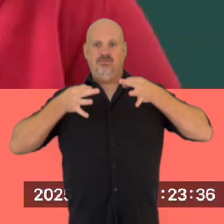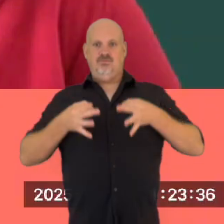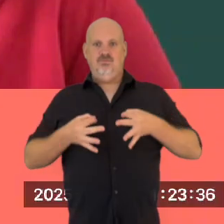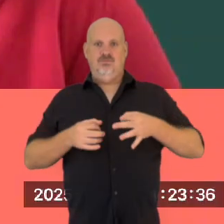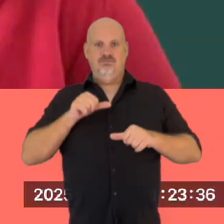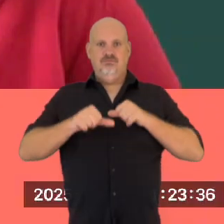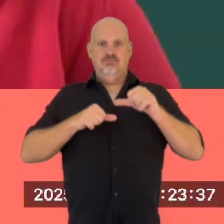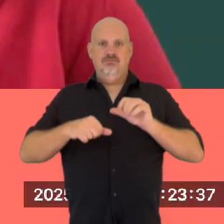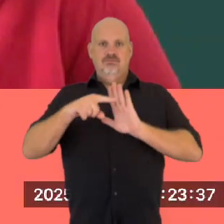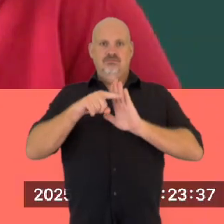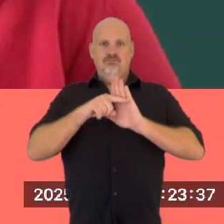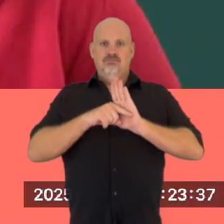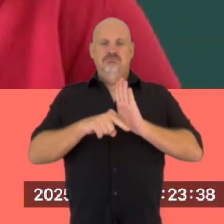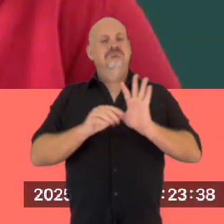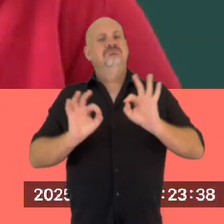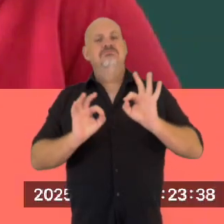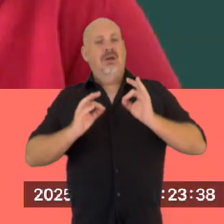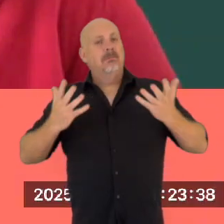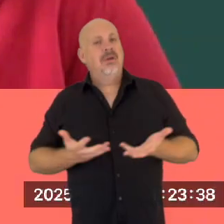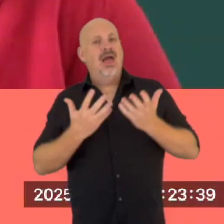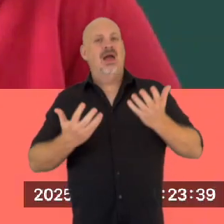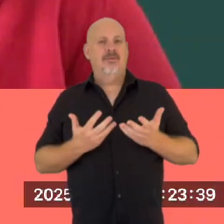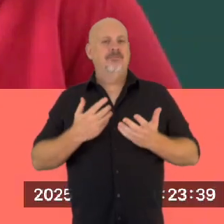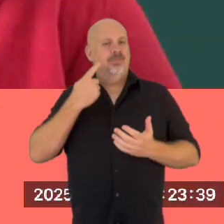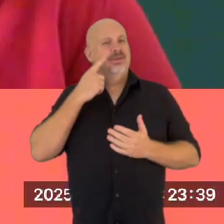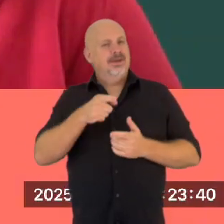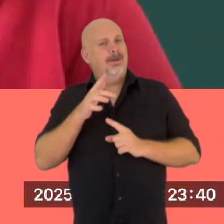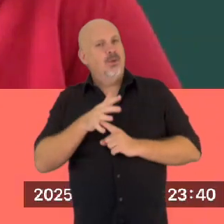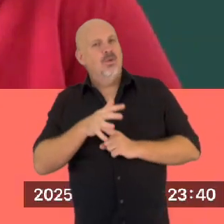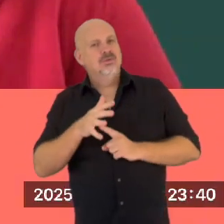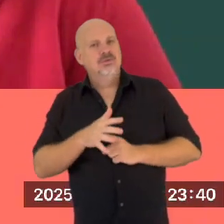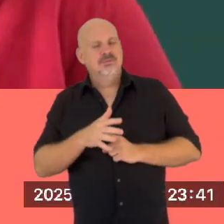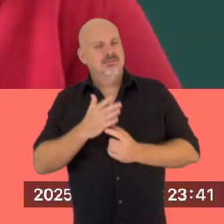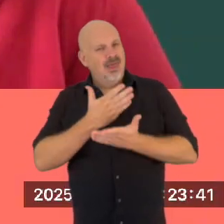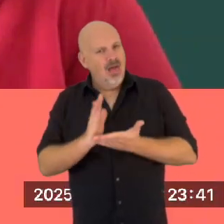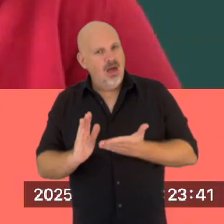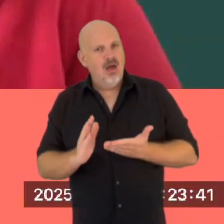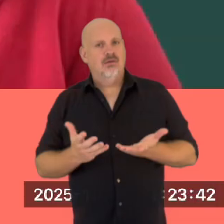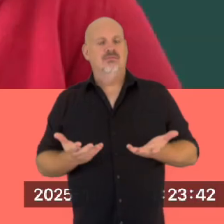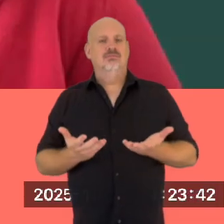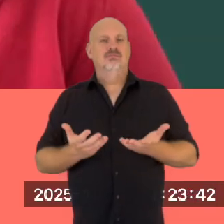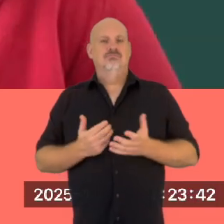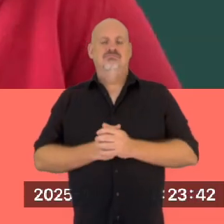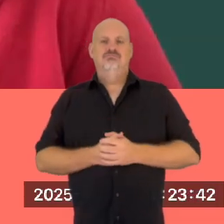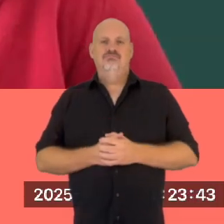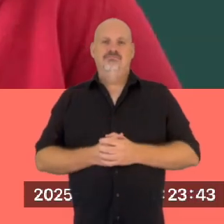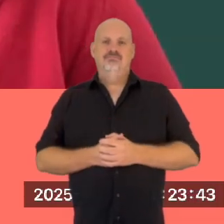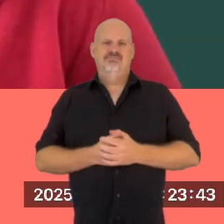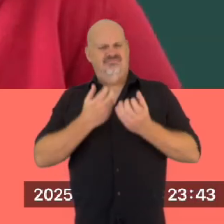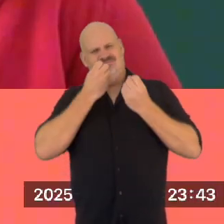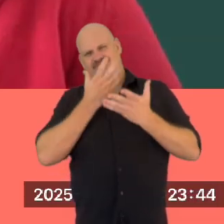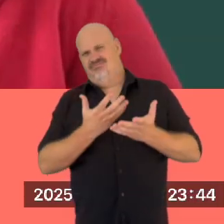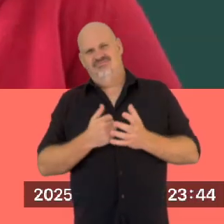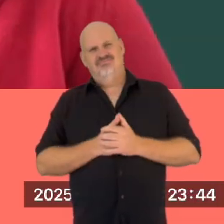than a formal. There's no judgment here, which is something that I think is really important to be clear